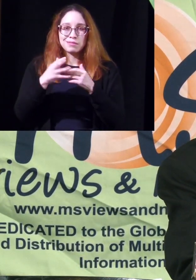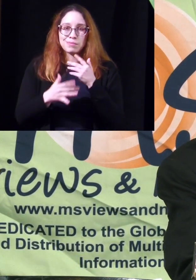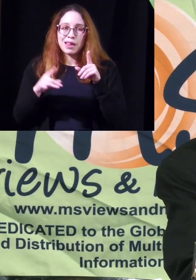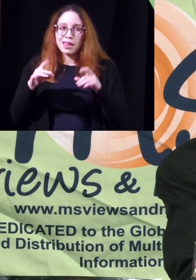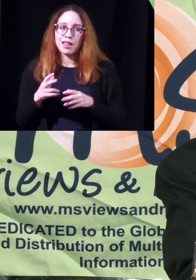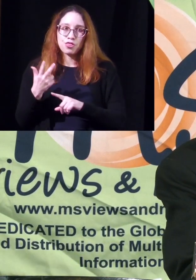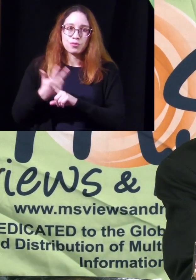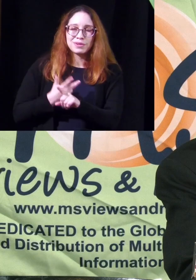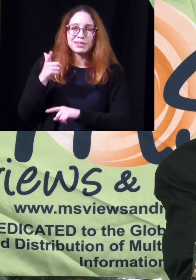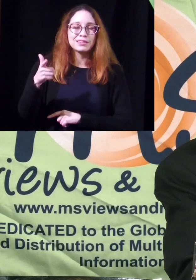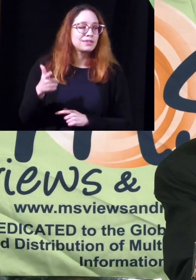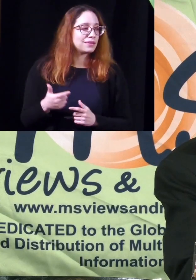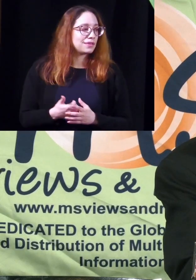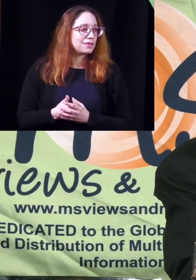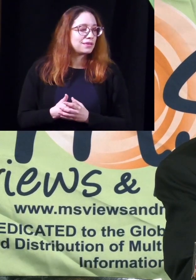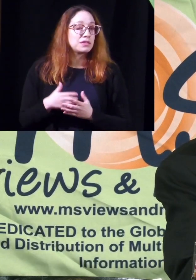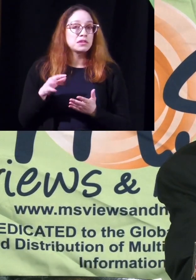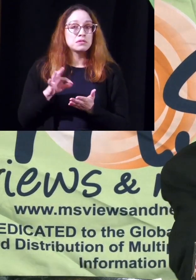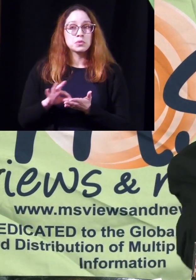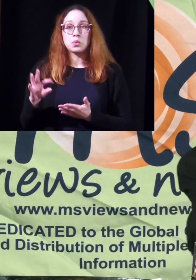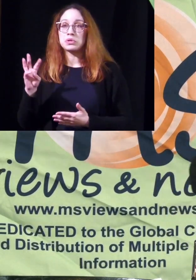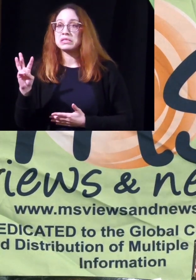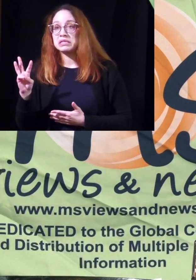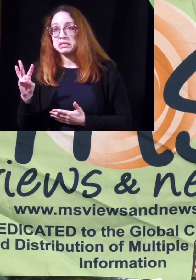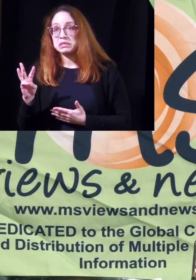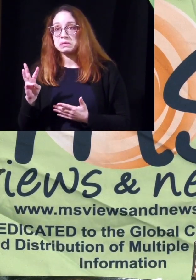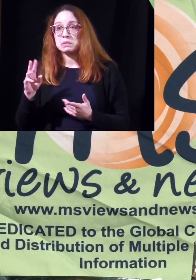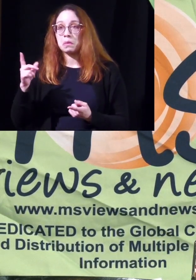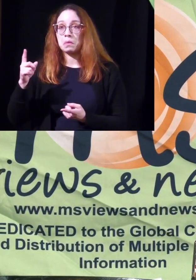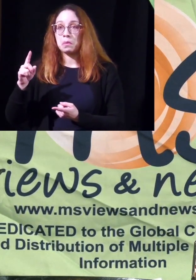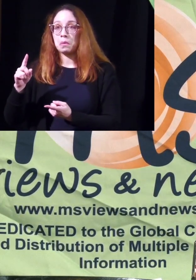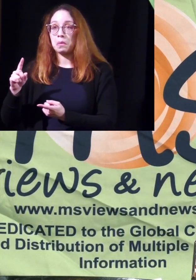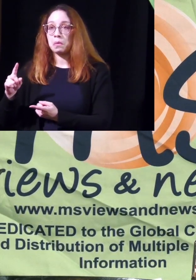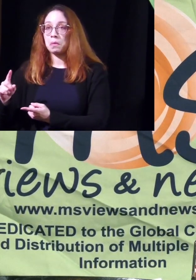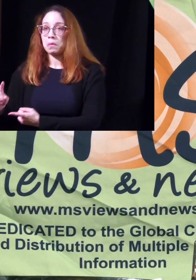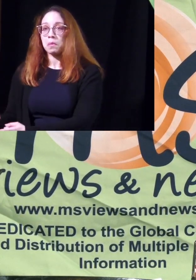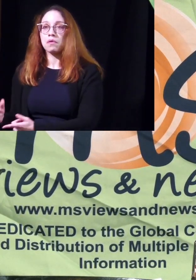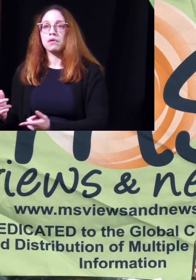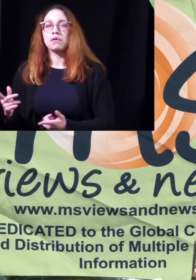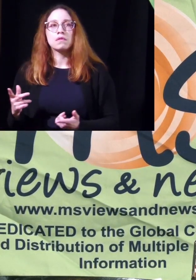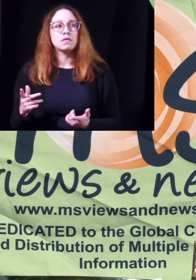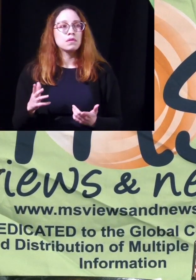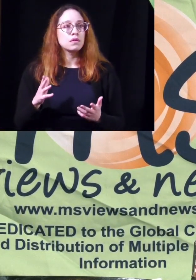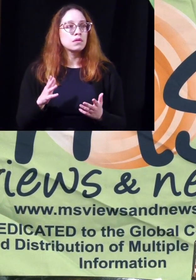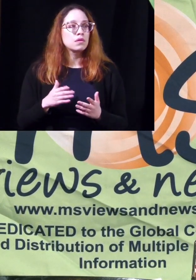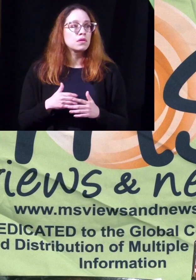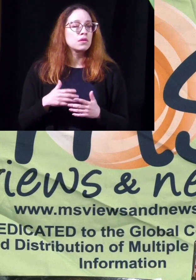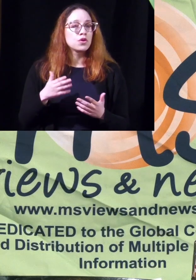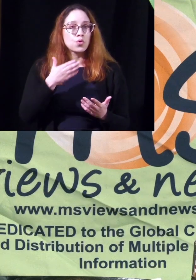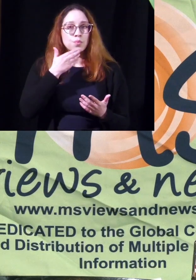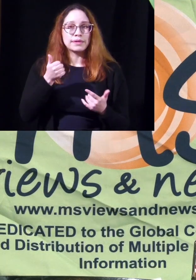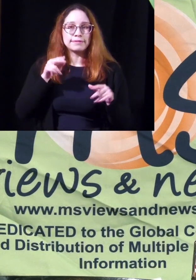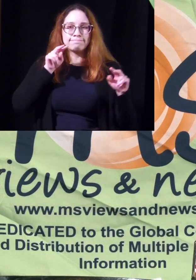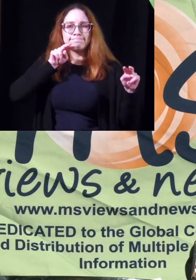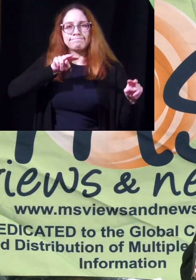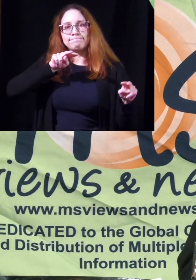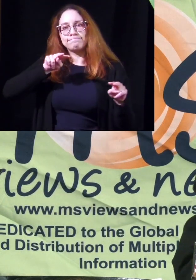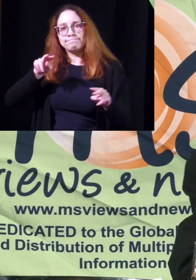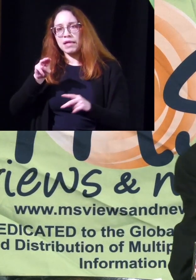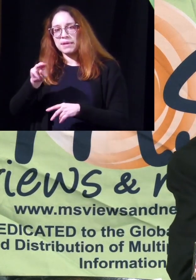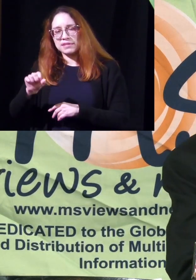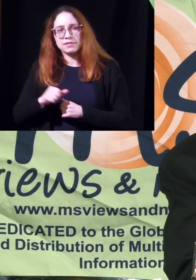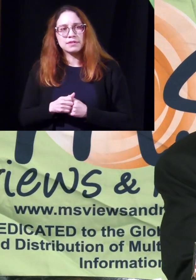months. And in 3 months, if I see a score of 6, a score coming down, it'll be a very good way for me to monitor this,